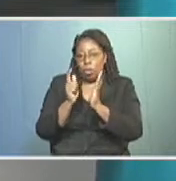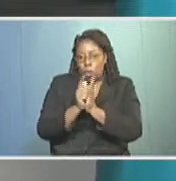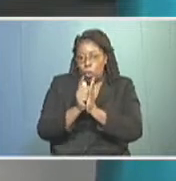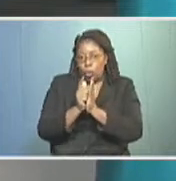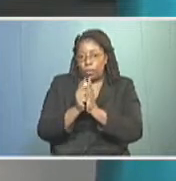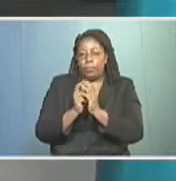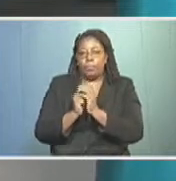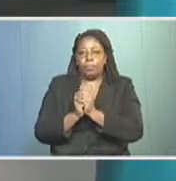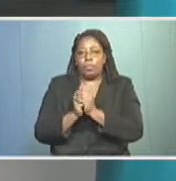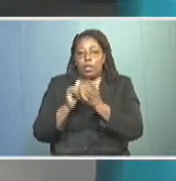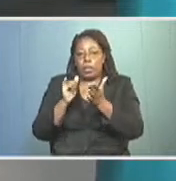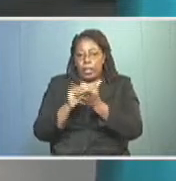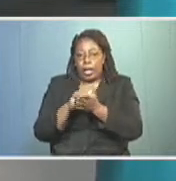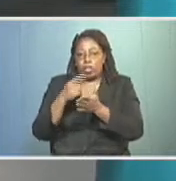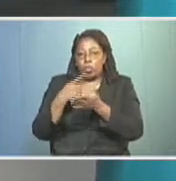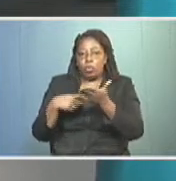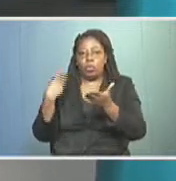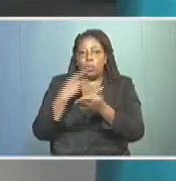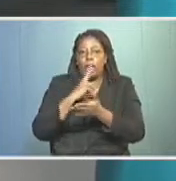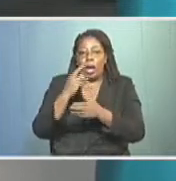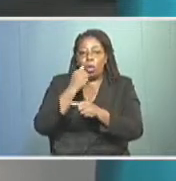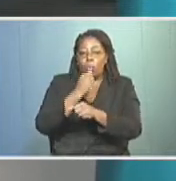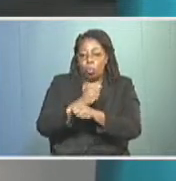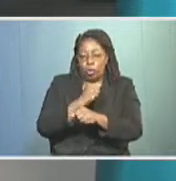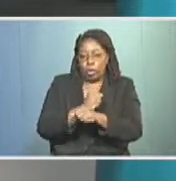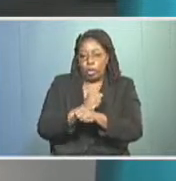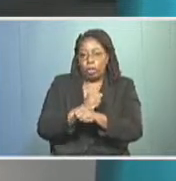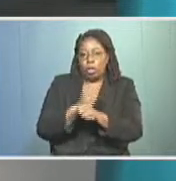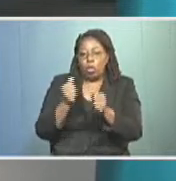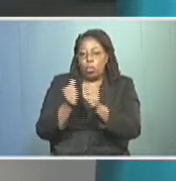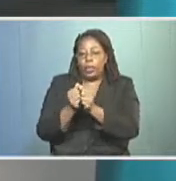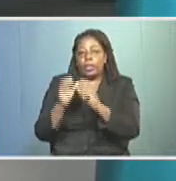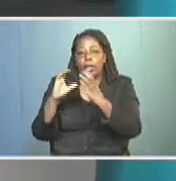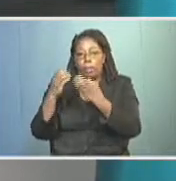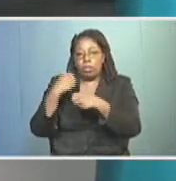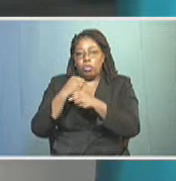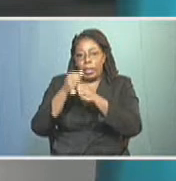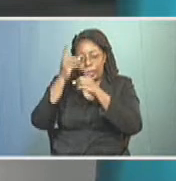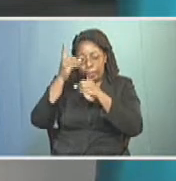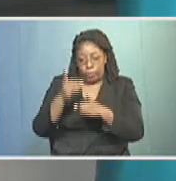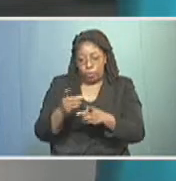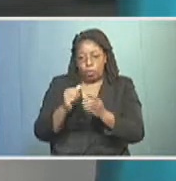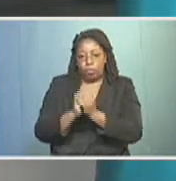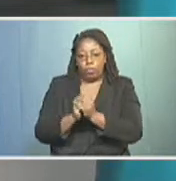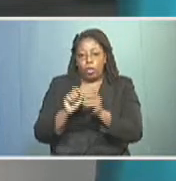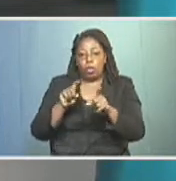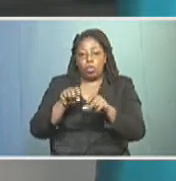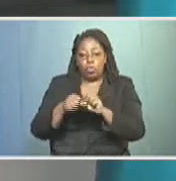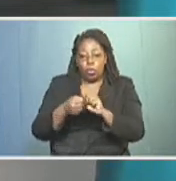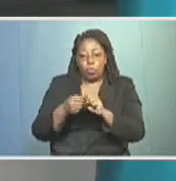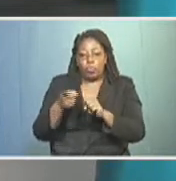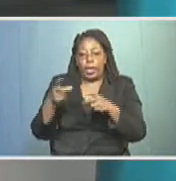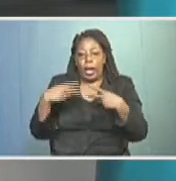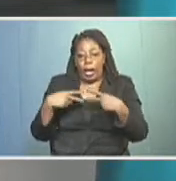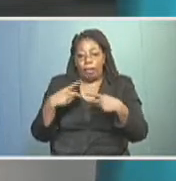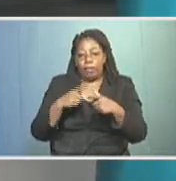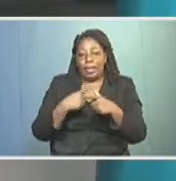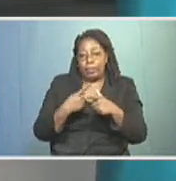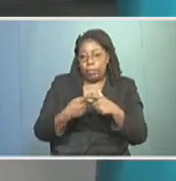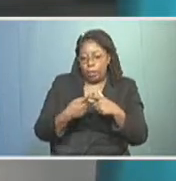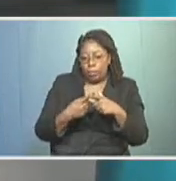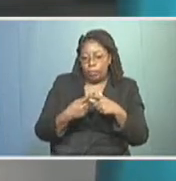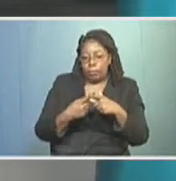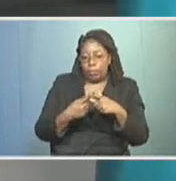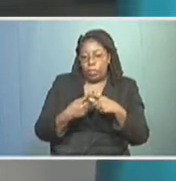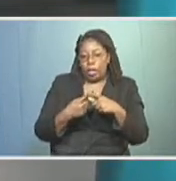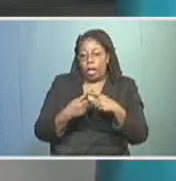is the parameters that we are now working in for companies to make a decision. So they have until, by the latest,